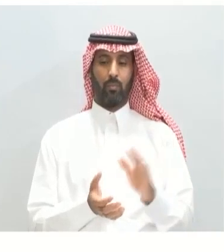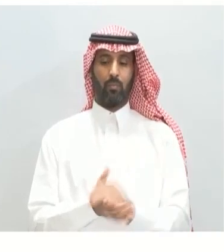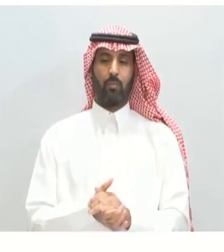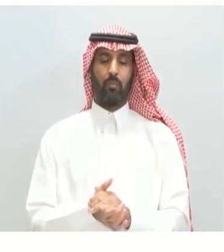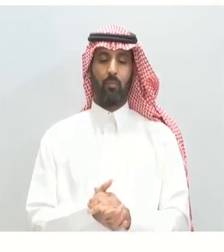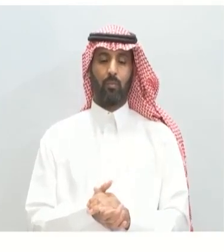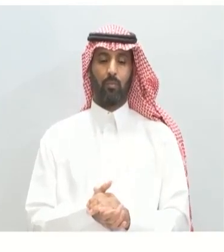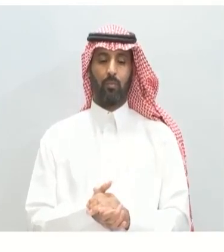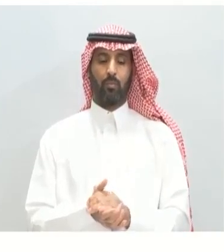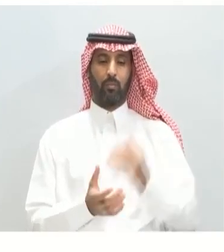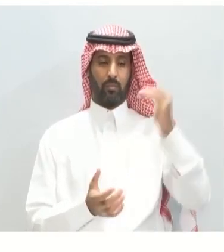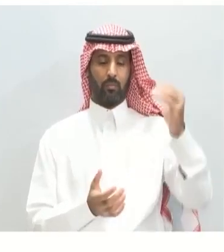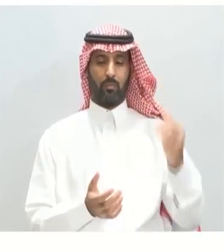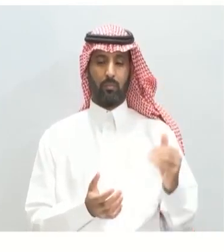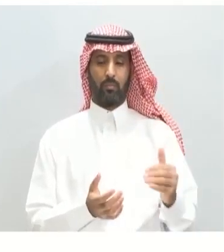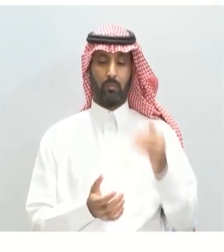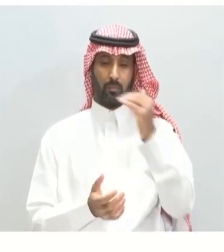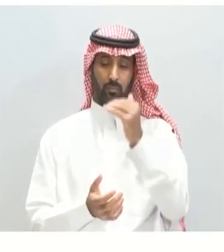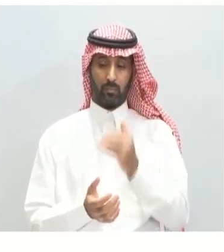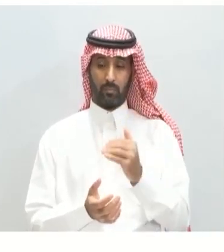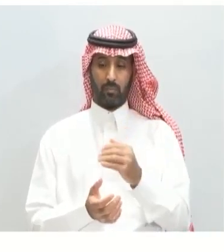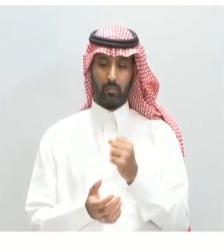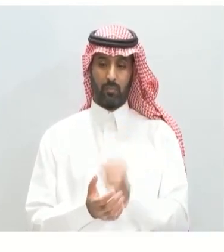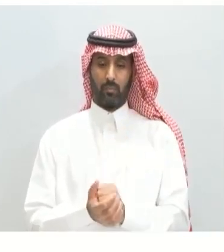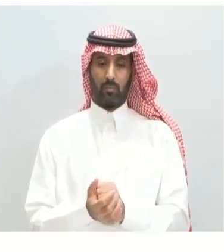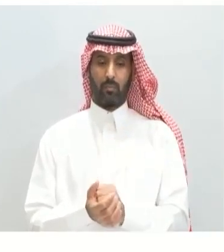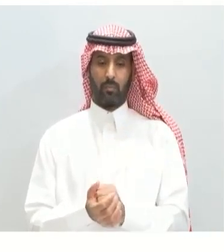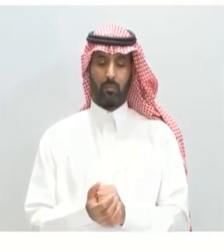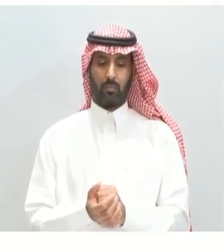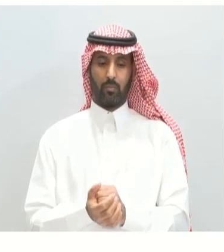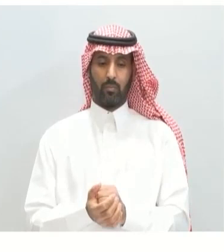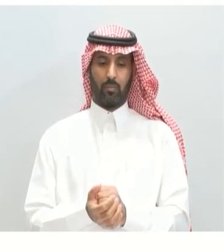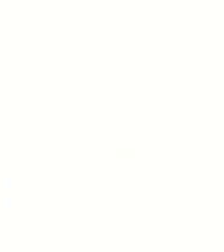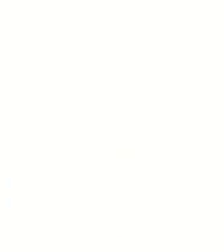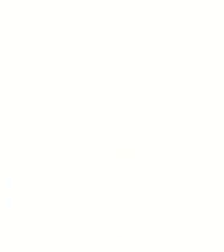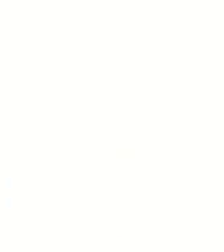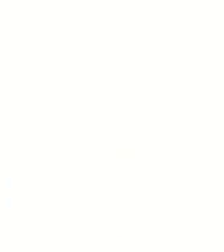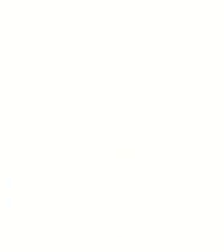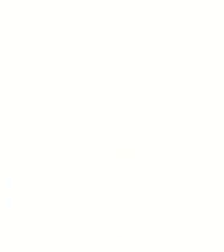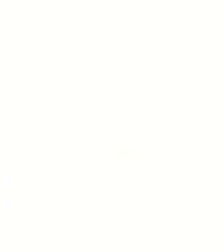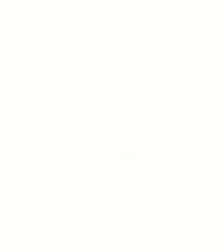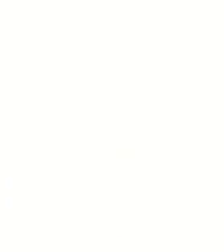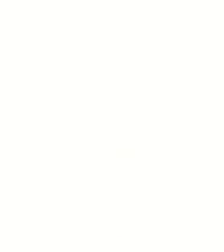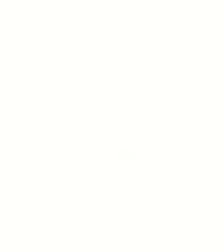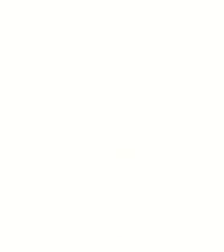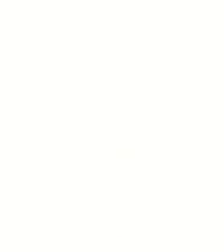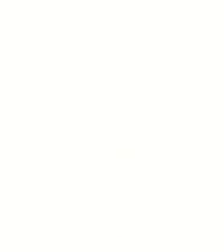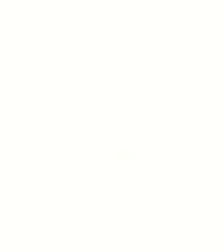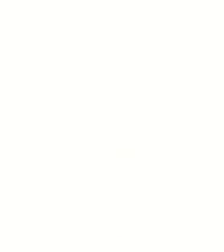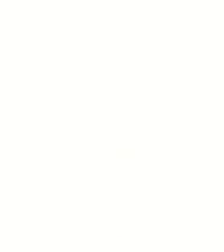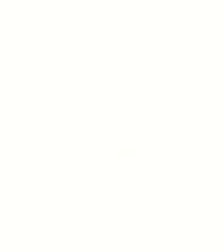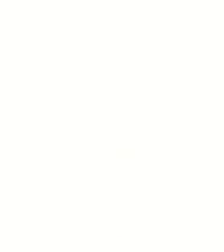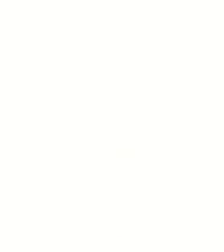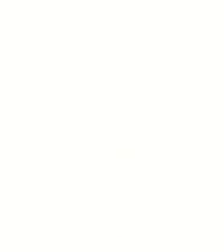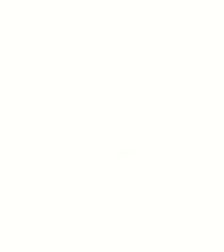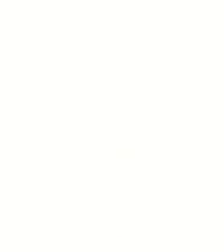course, we have some words here, equivalent, hearty, antibodies, pediatric, stimulate,